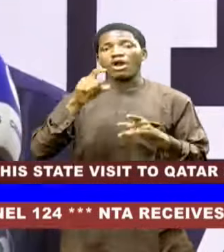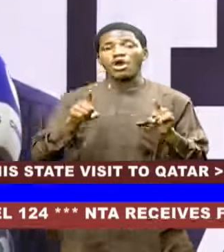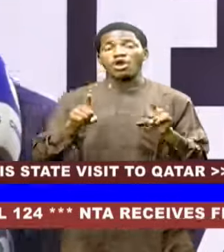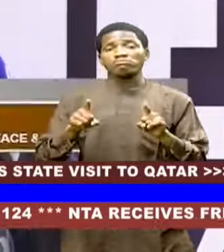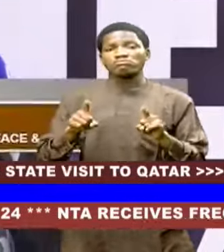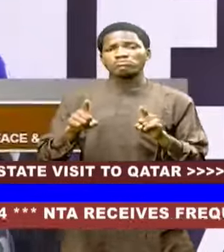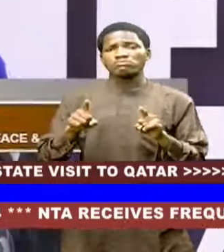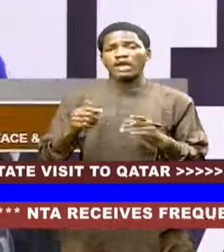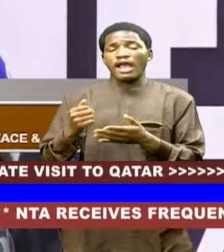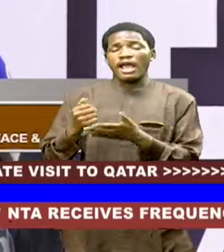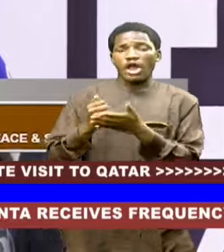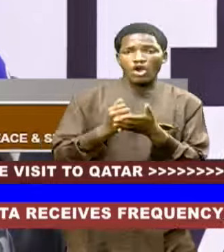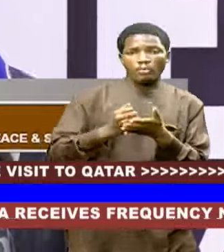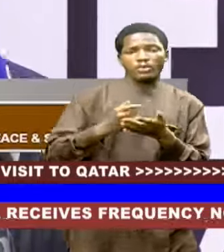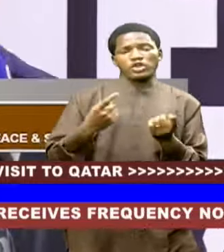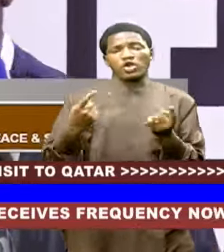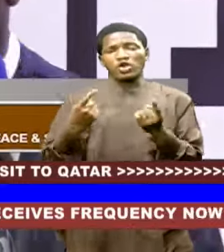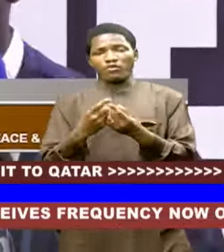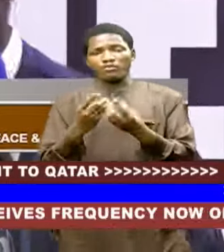through mediation, through